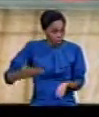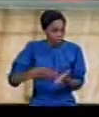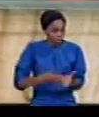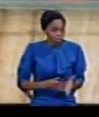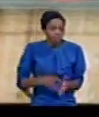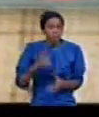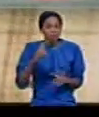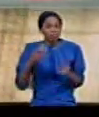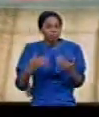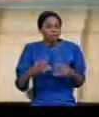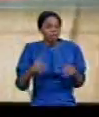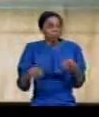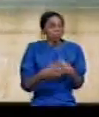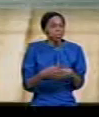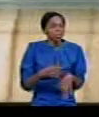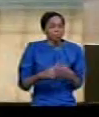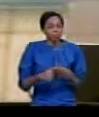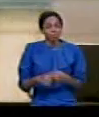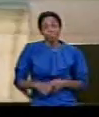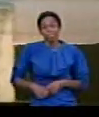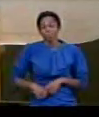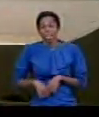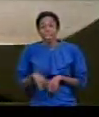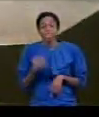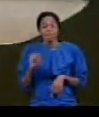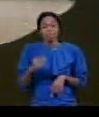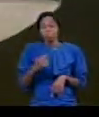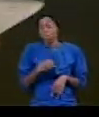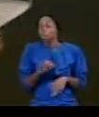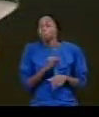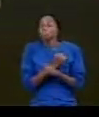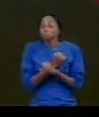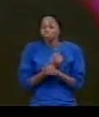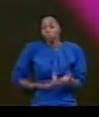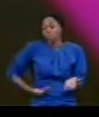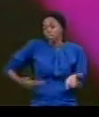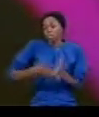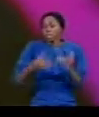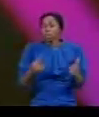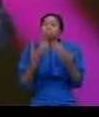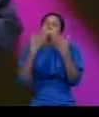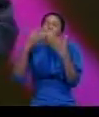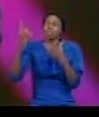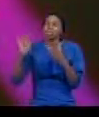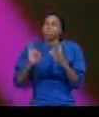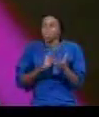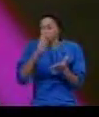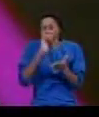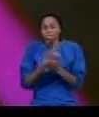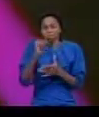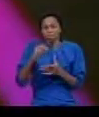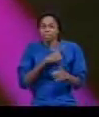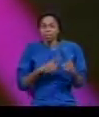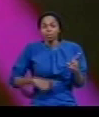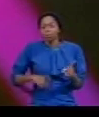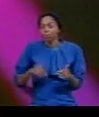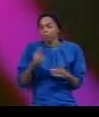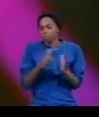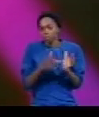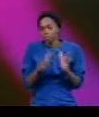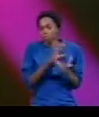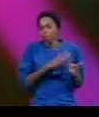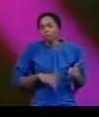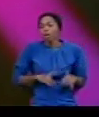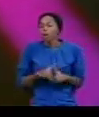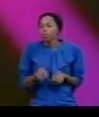fact that actually I'm born again now, I thank God, I believe in the Lord Jesus Christ, but really,